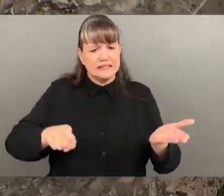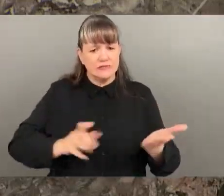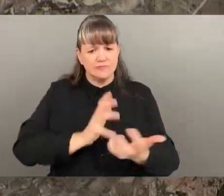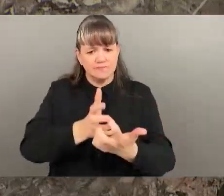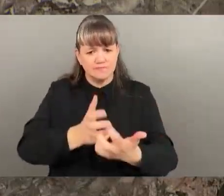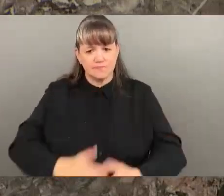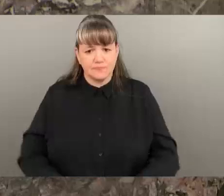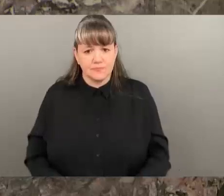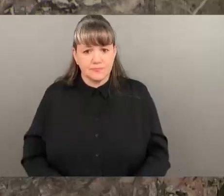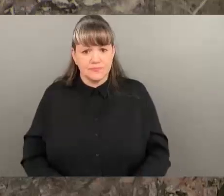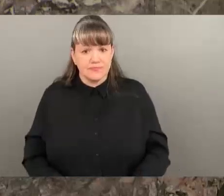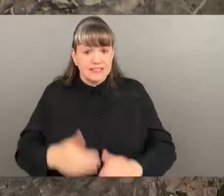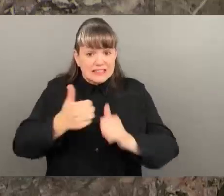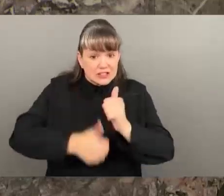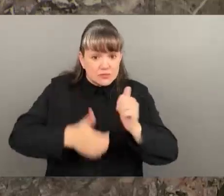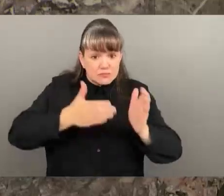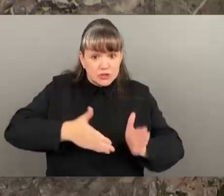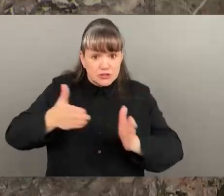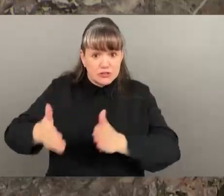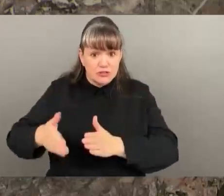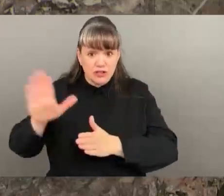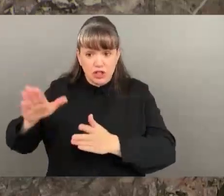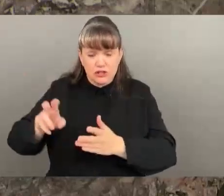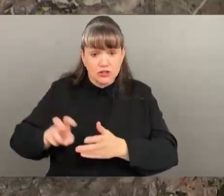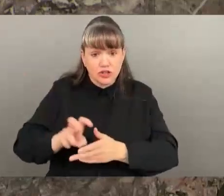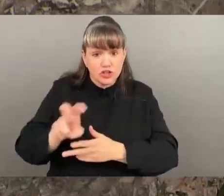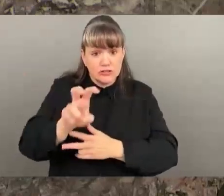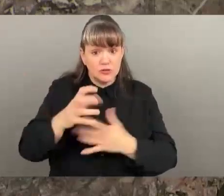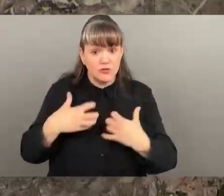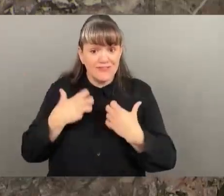journey is different. That's